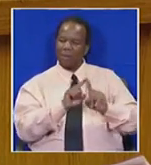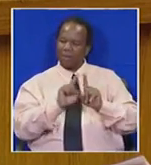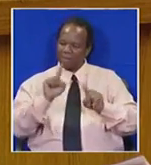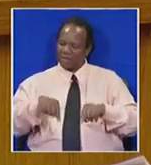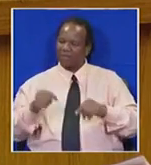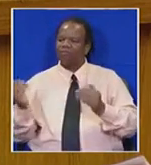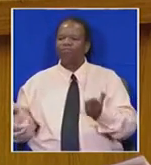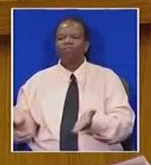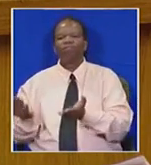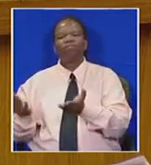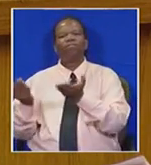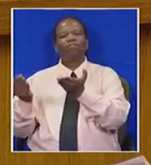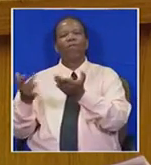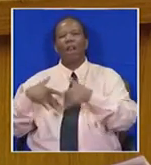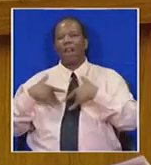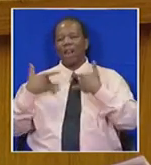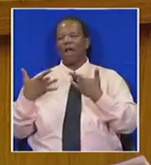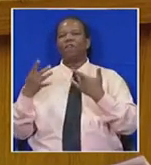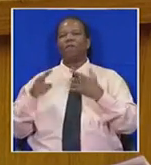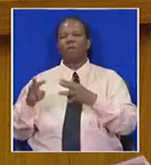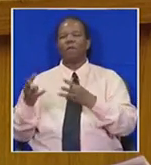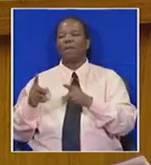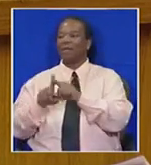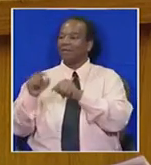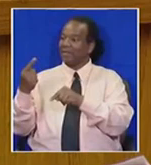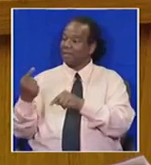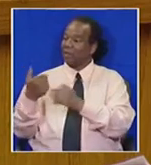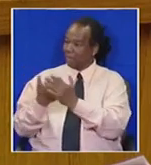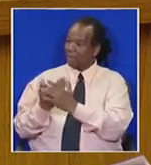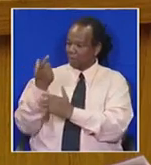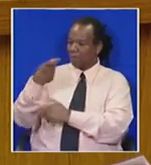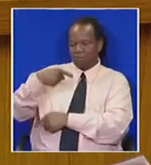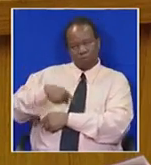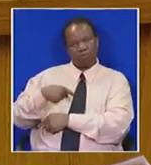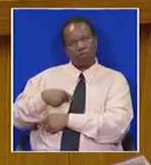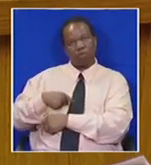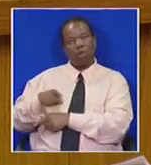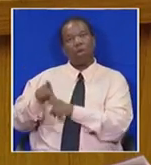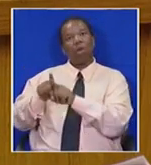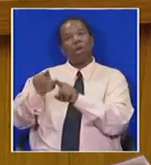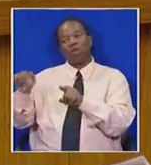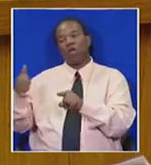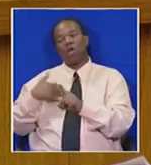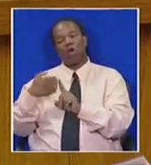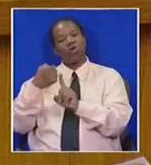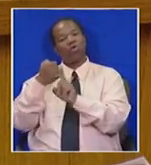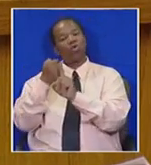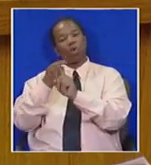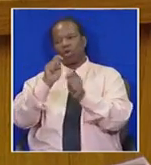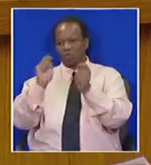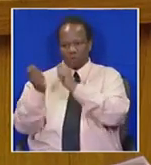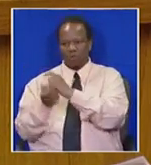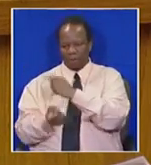life of all citizens, free the potential of each person, itself a necessary condition for the radical socio-economic